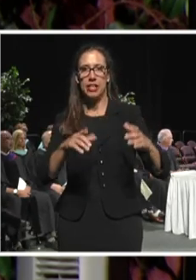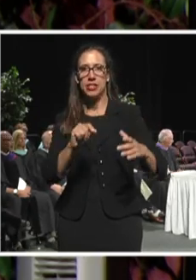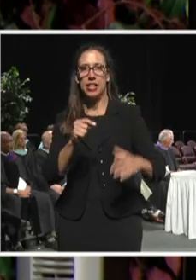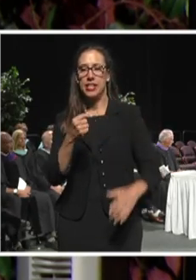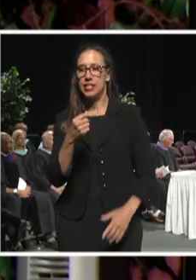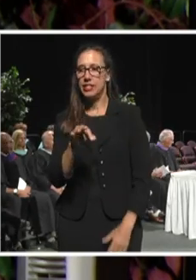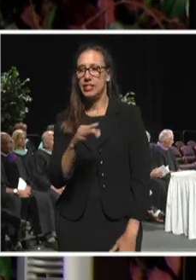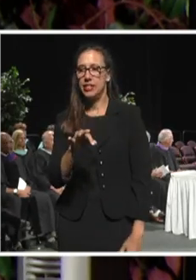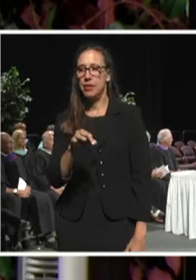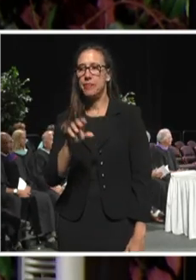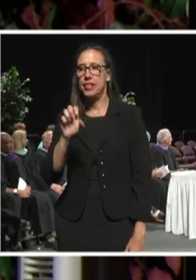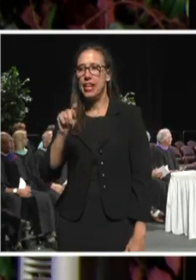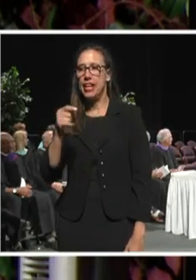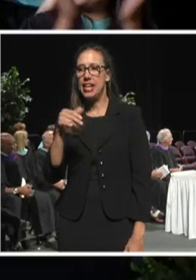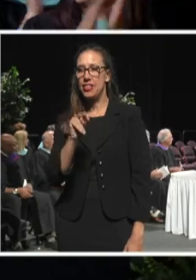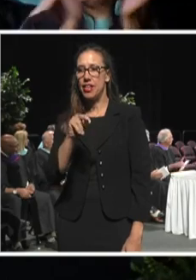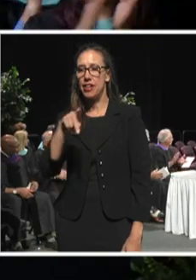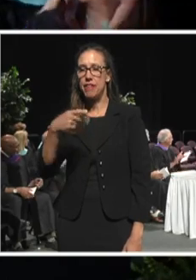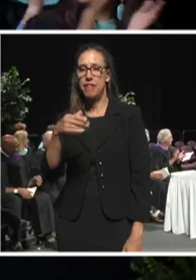Ethan Pham.